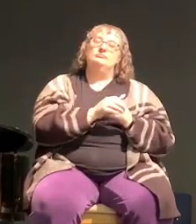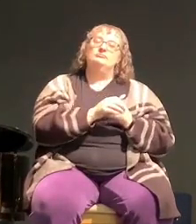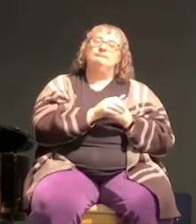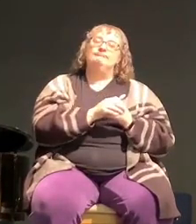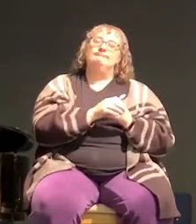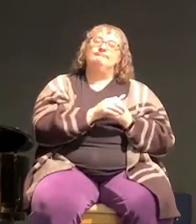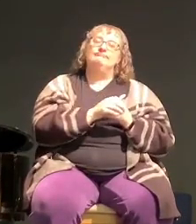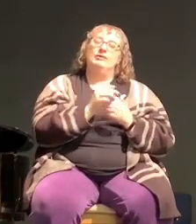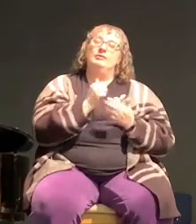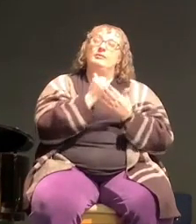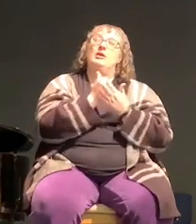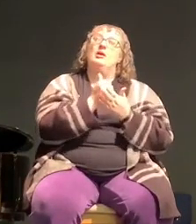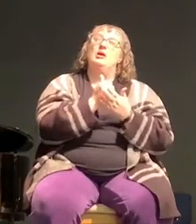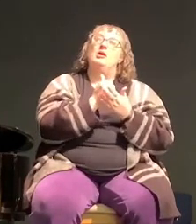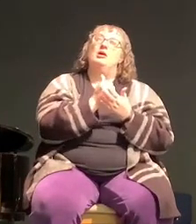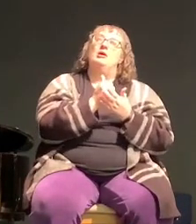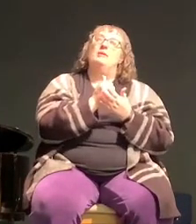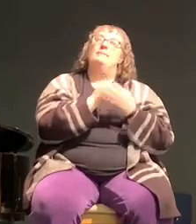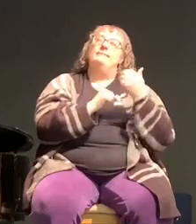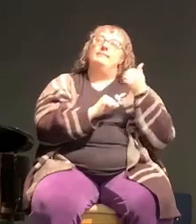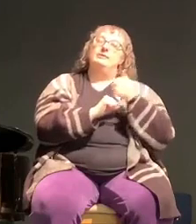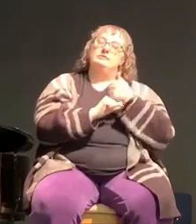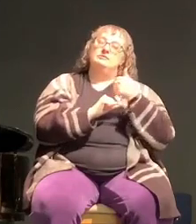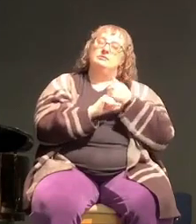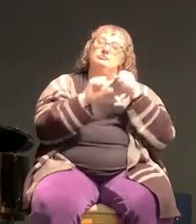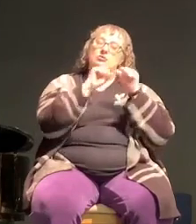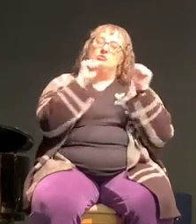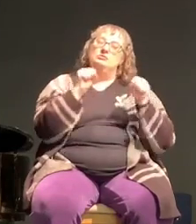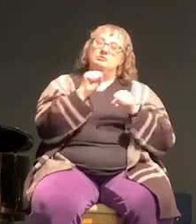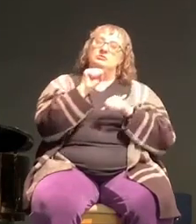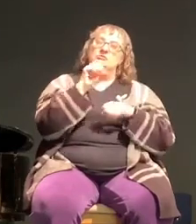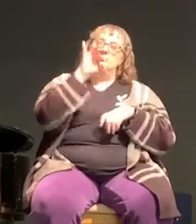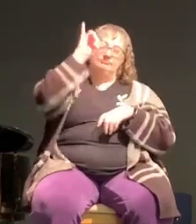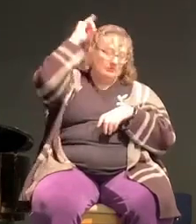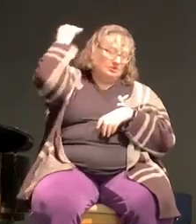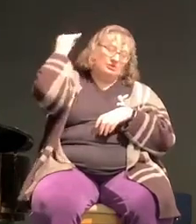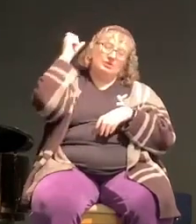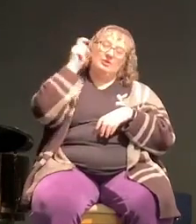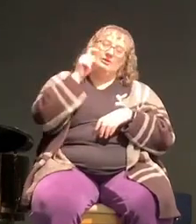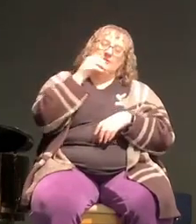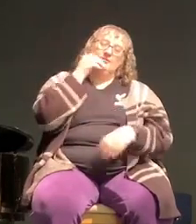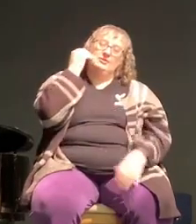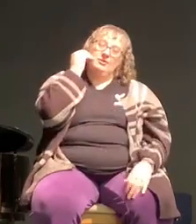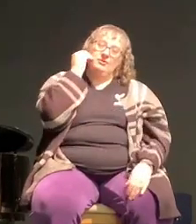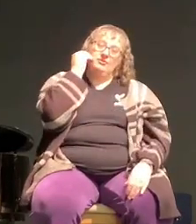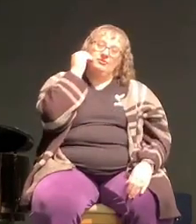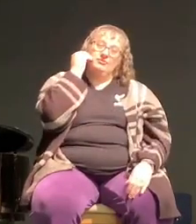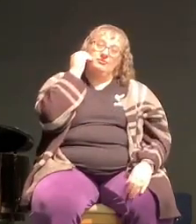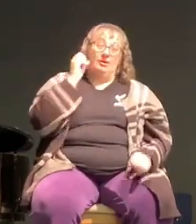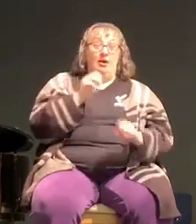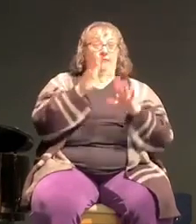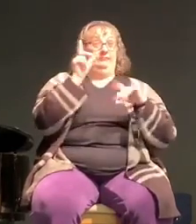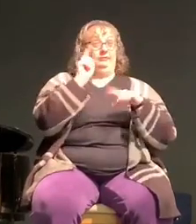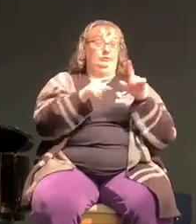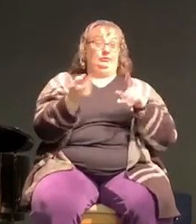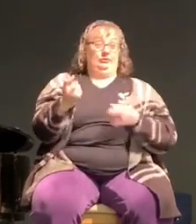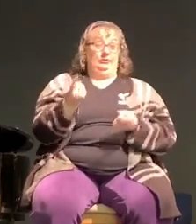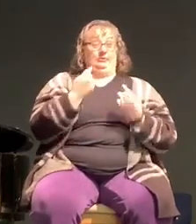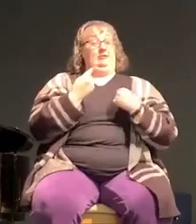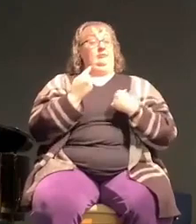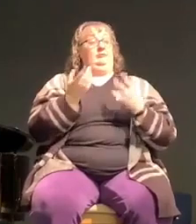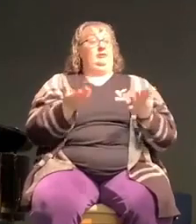I'm going to help be the support system that John needs at home. Because obviously she couldn't get up and come with